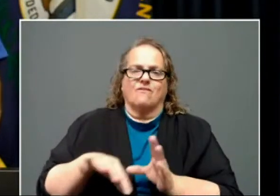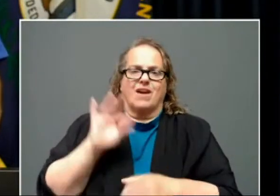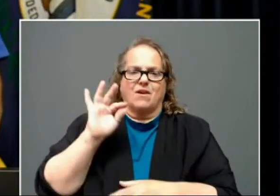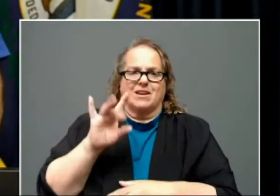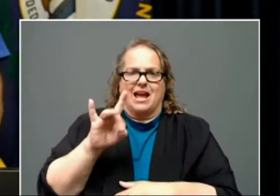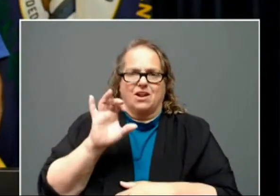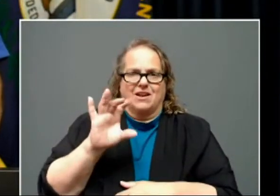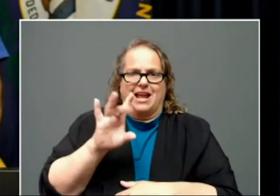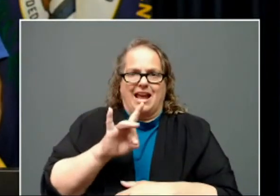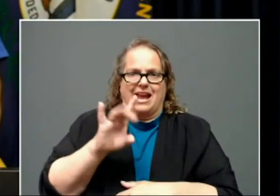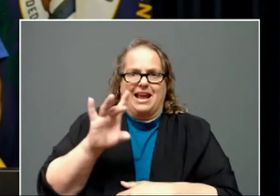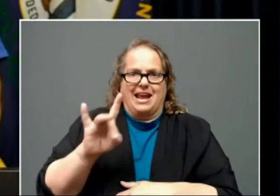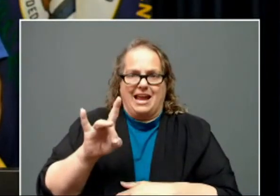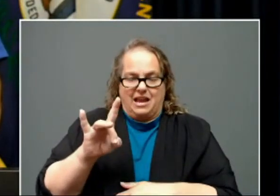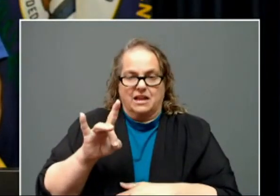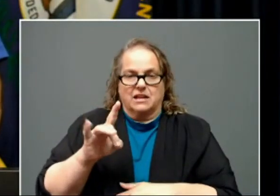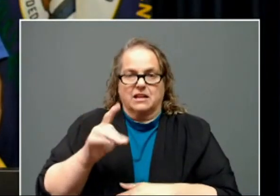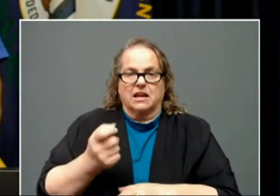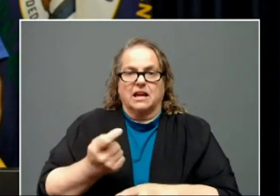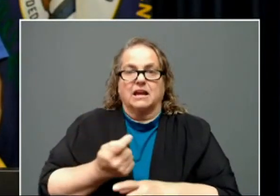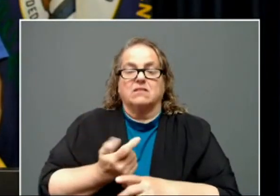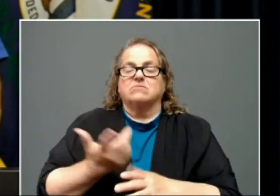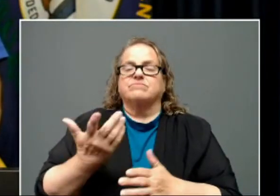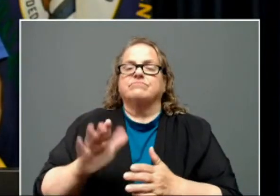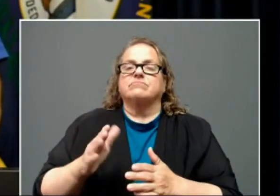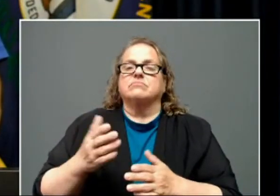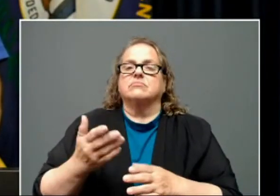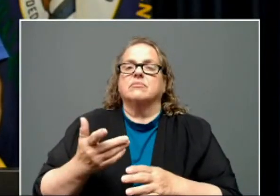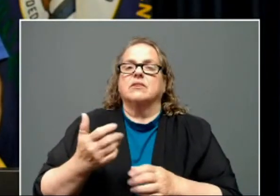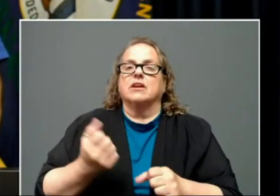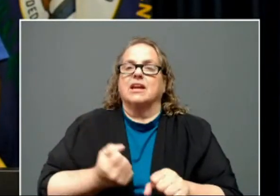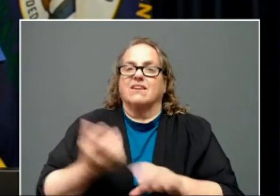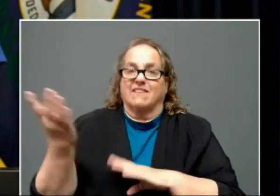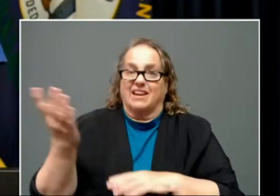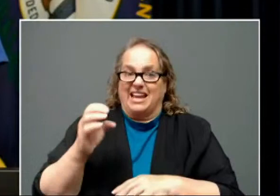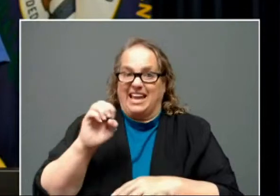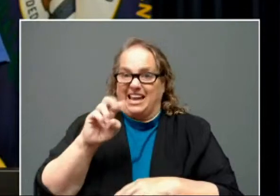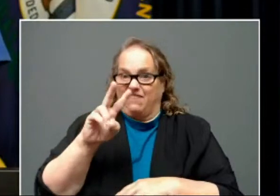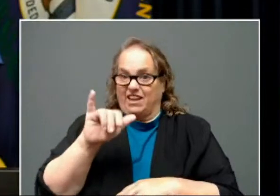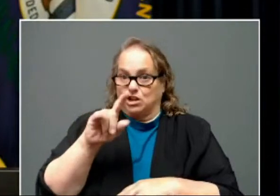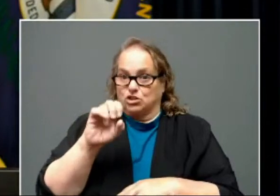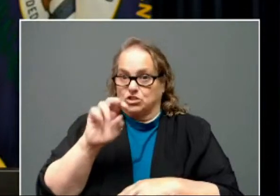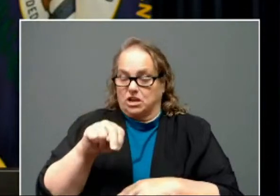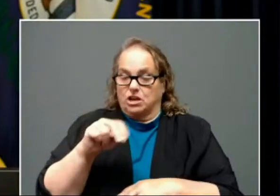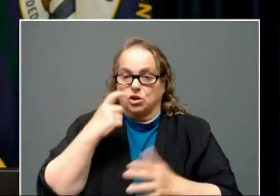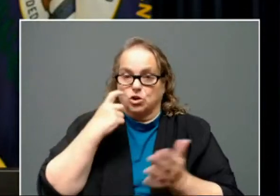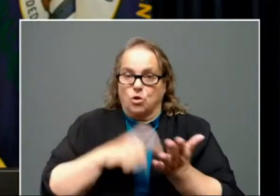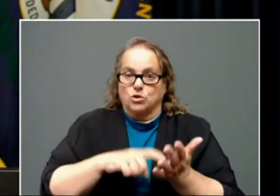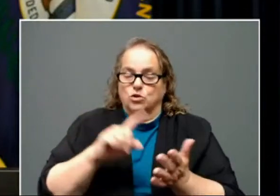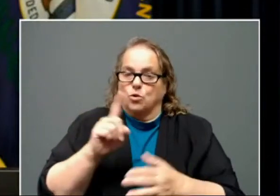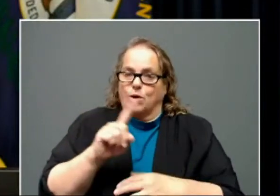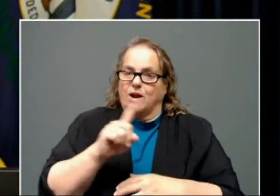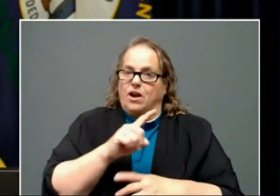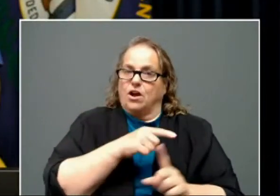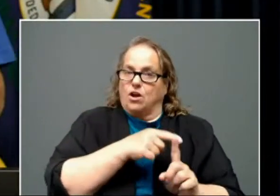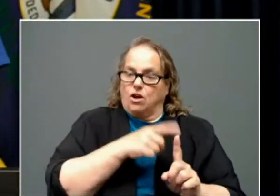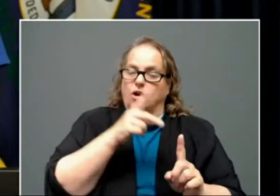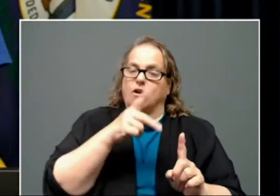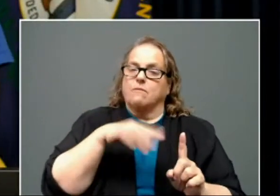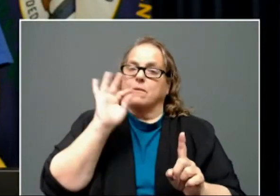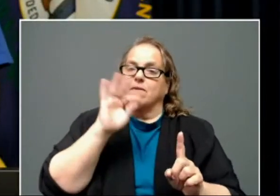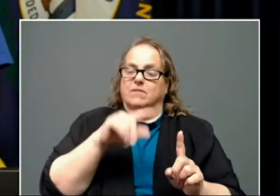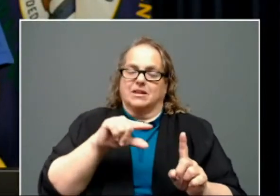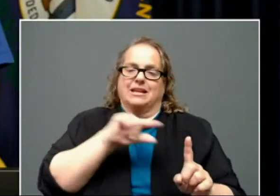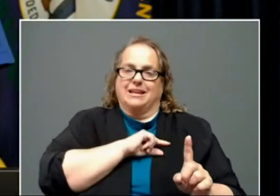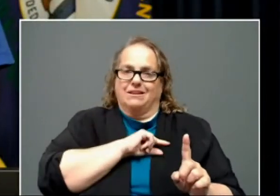eviction judgments in which the tenant was found guilty in Louisville since the beginning of the year, and 2,260 eviction